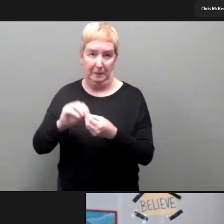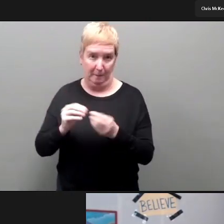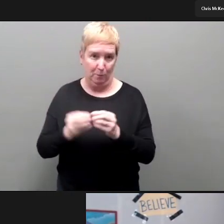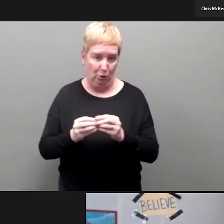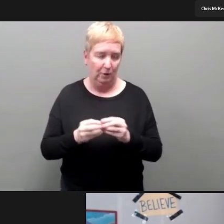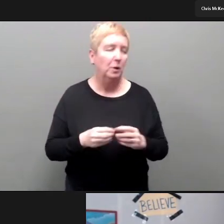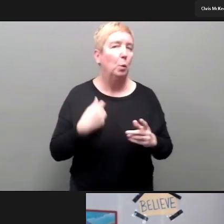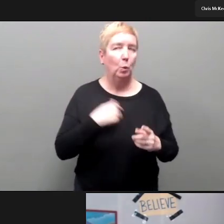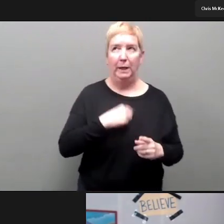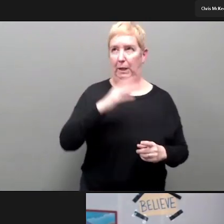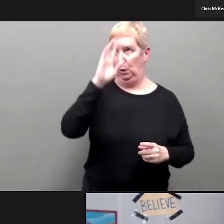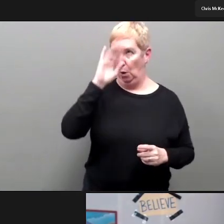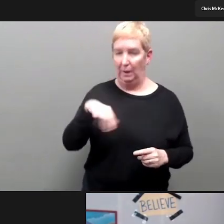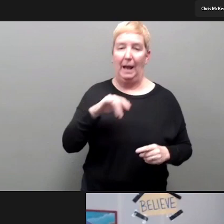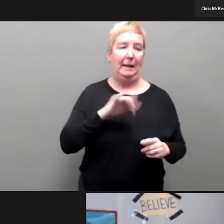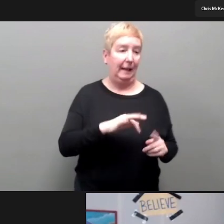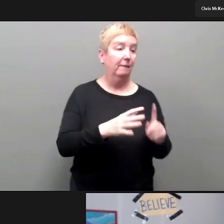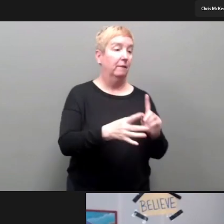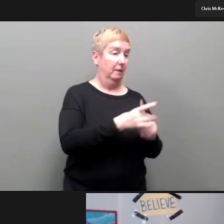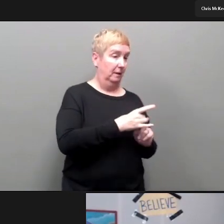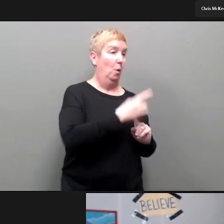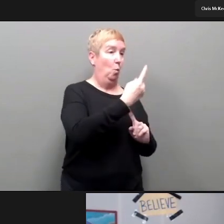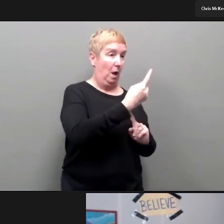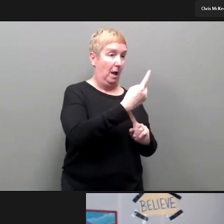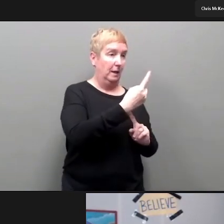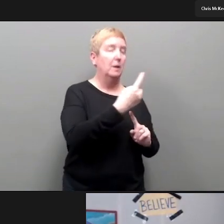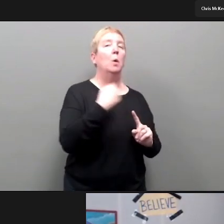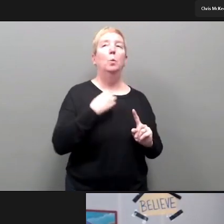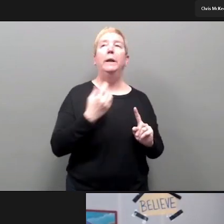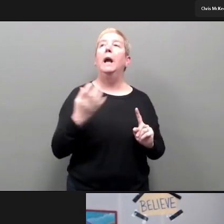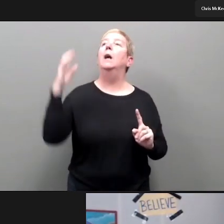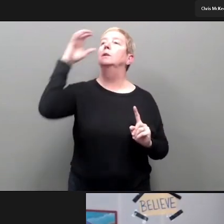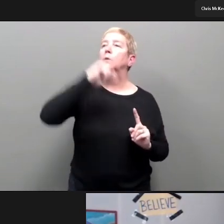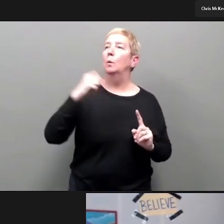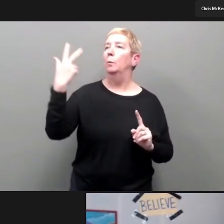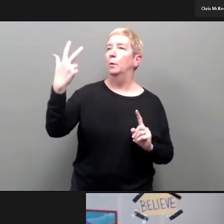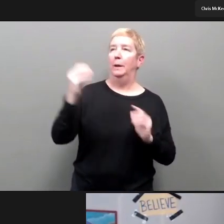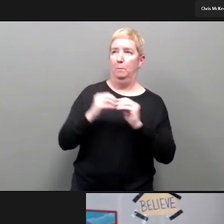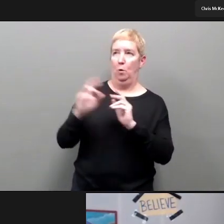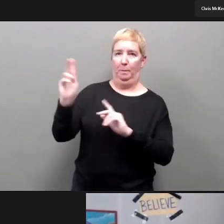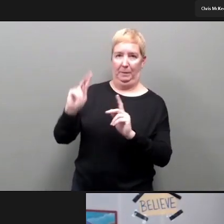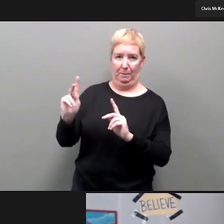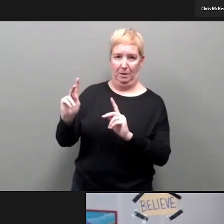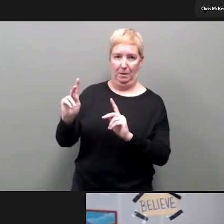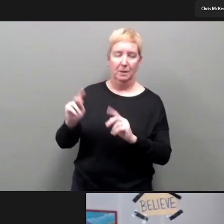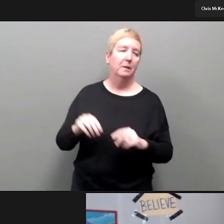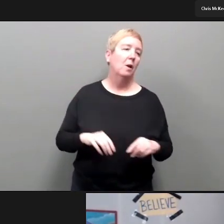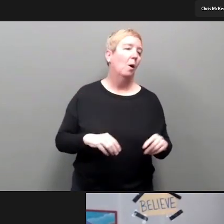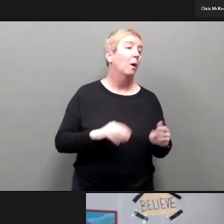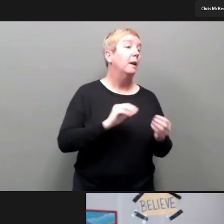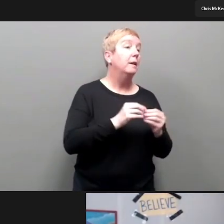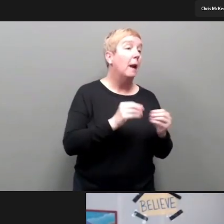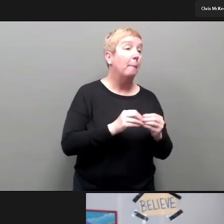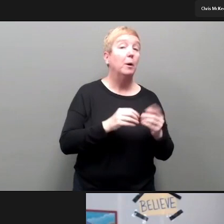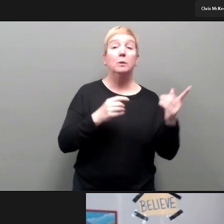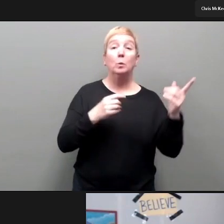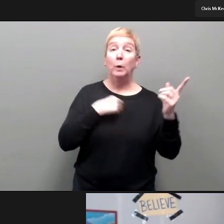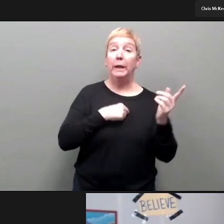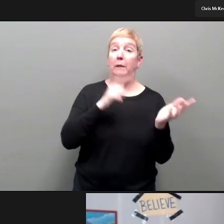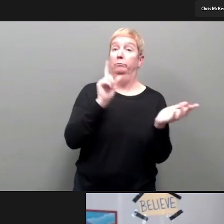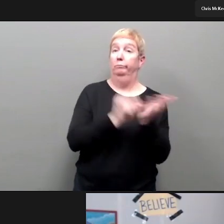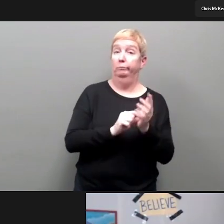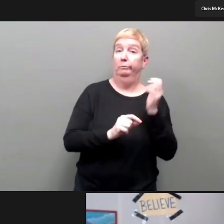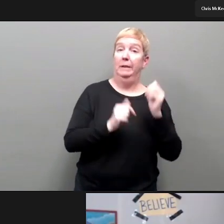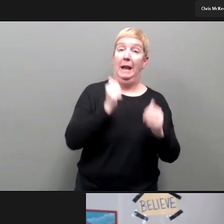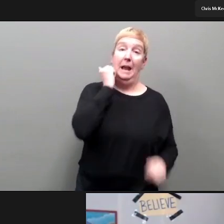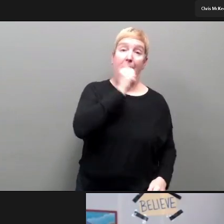We know there are more cases out there than the numbers that come out every day. And obviously, as we're